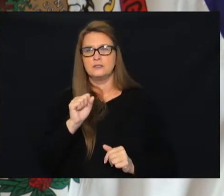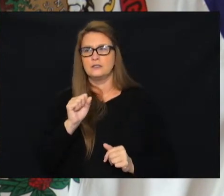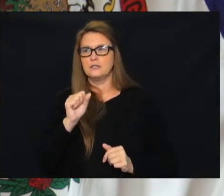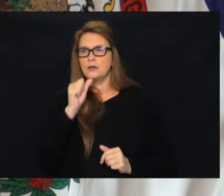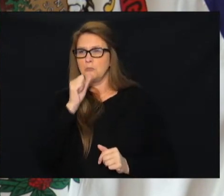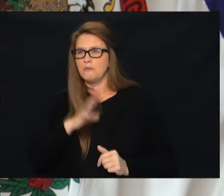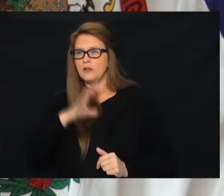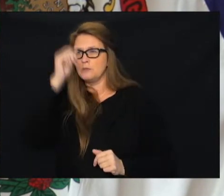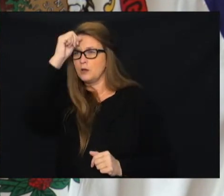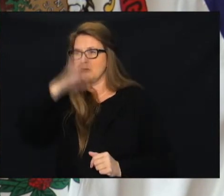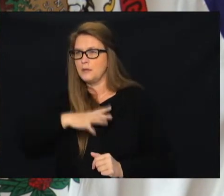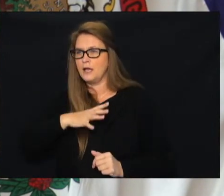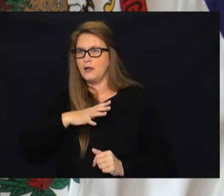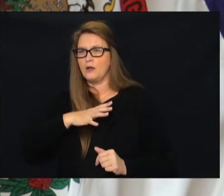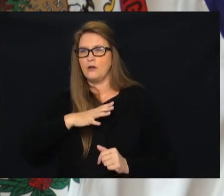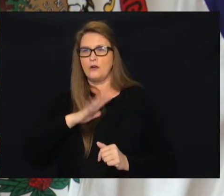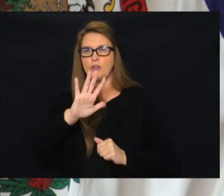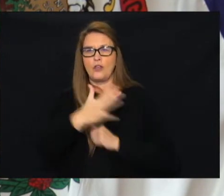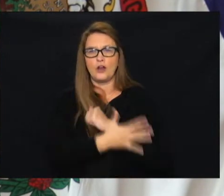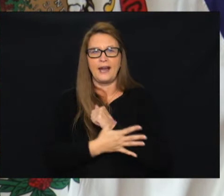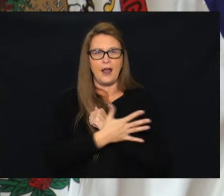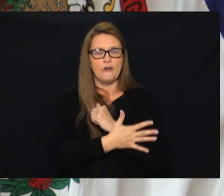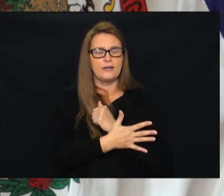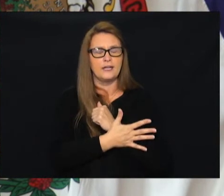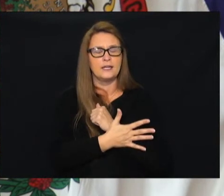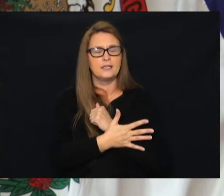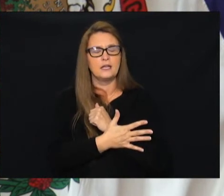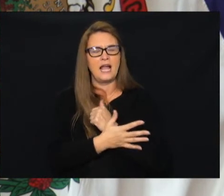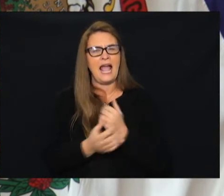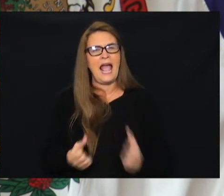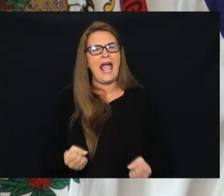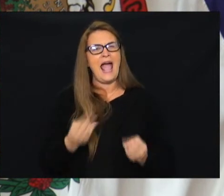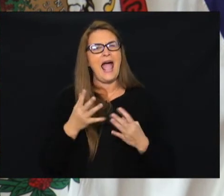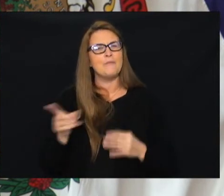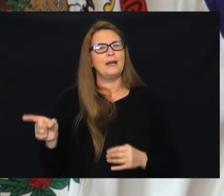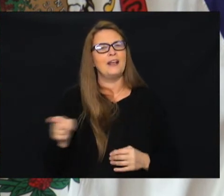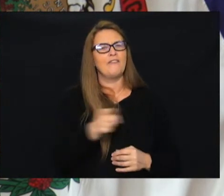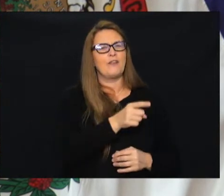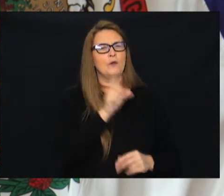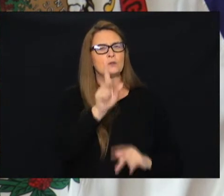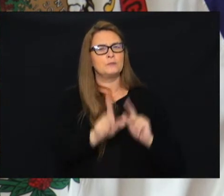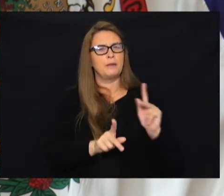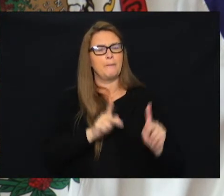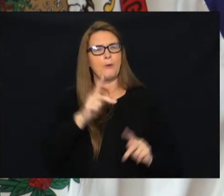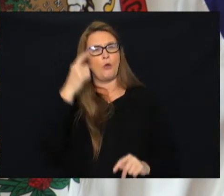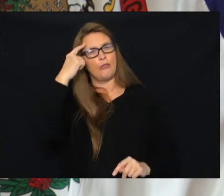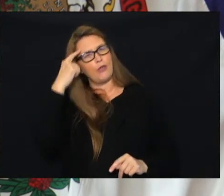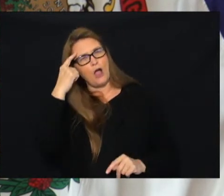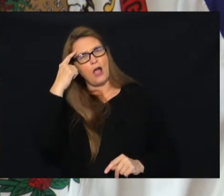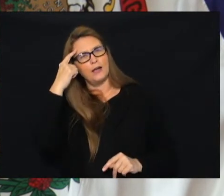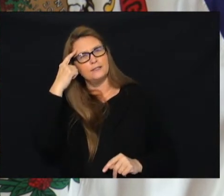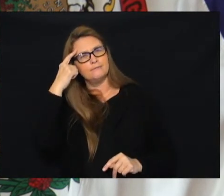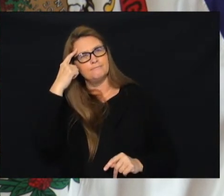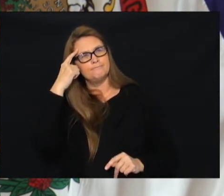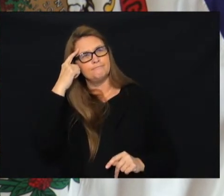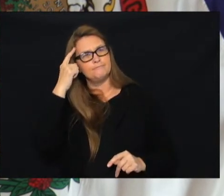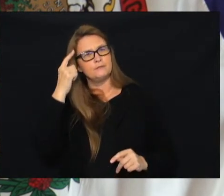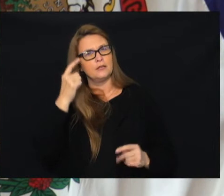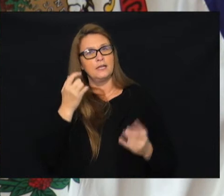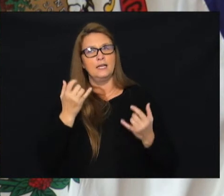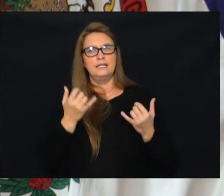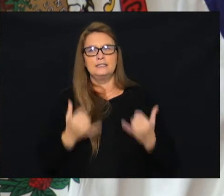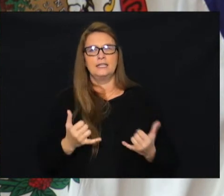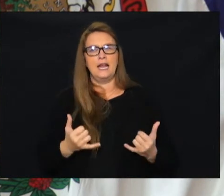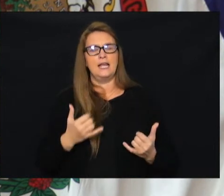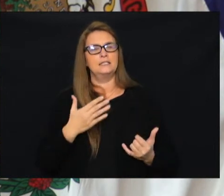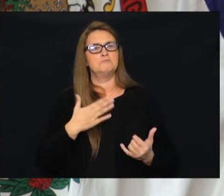or county? How many of those people really thought, man, you know, this is my day, I'm not going to make it